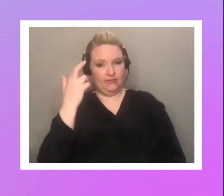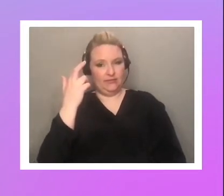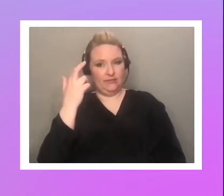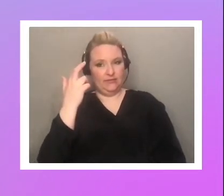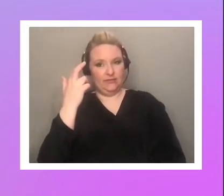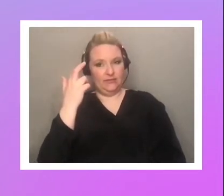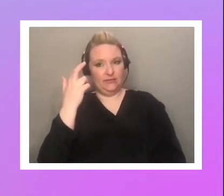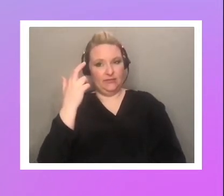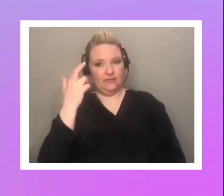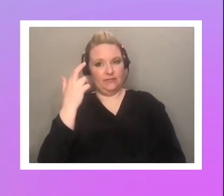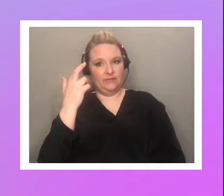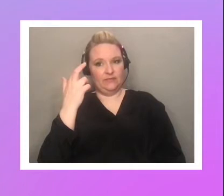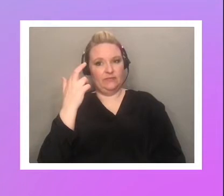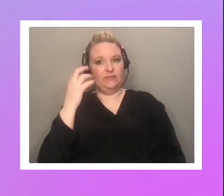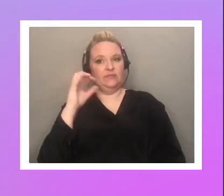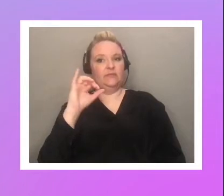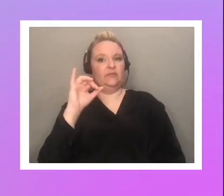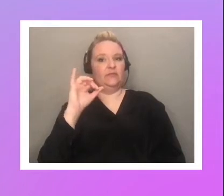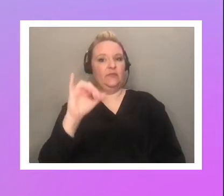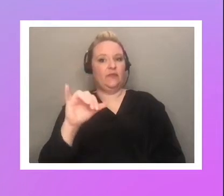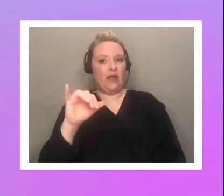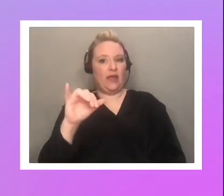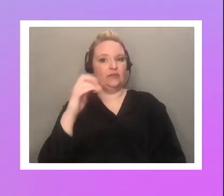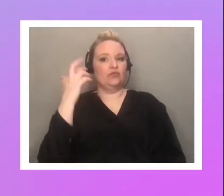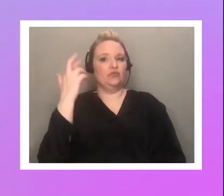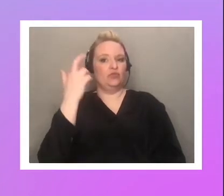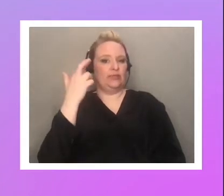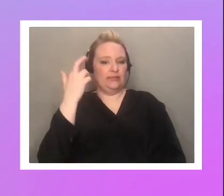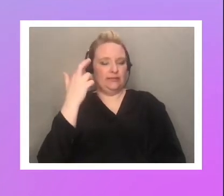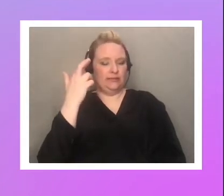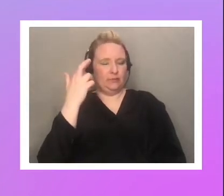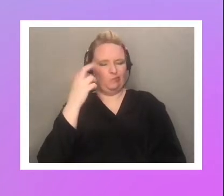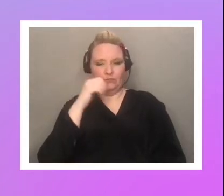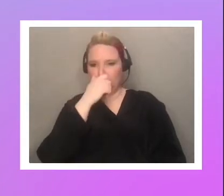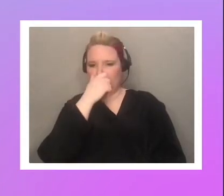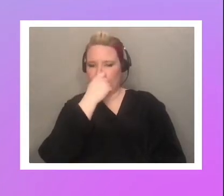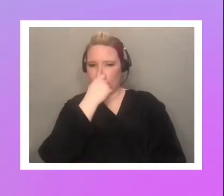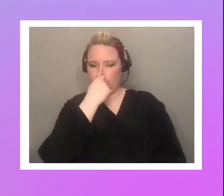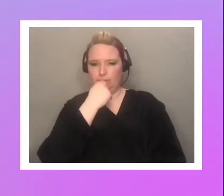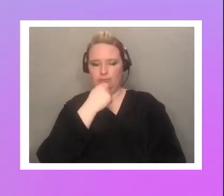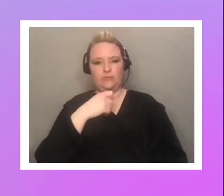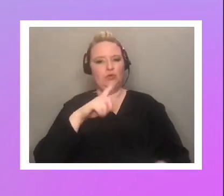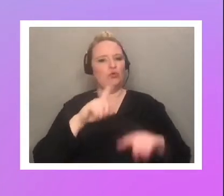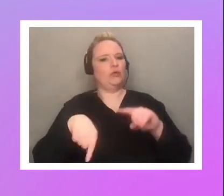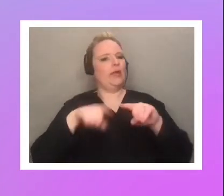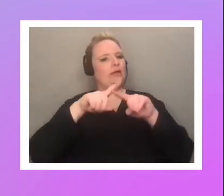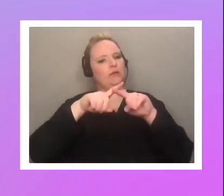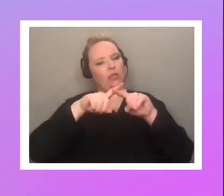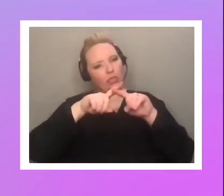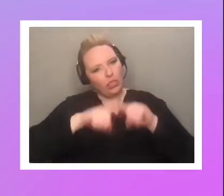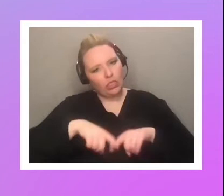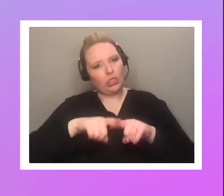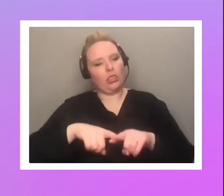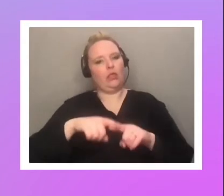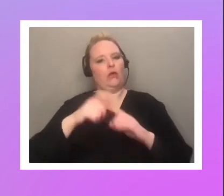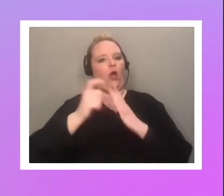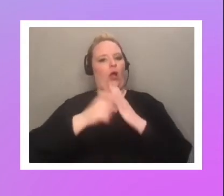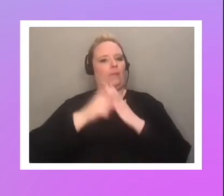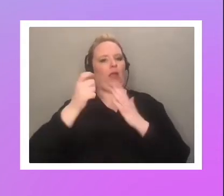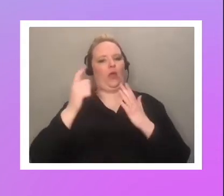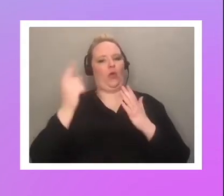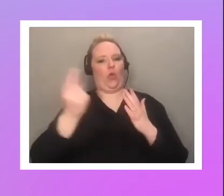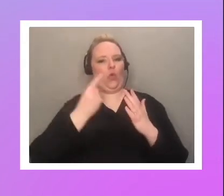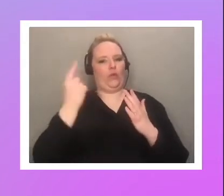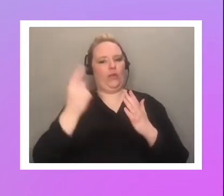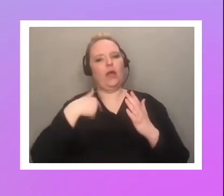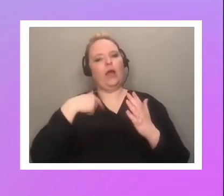the I have this. You really can't just rely on automation alone. And also, I should also note on